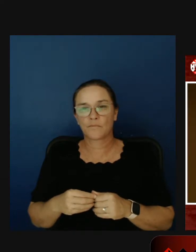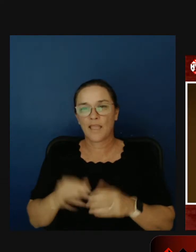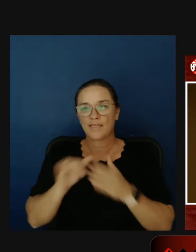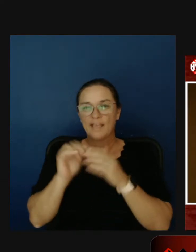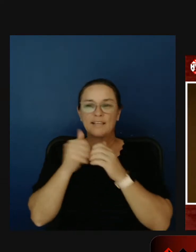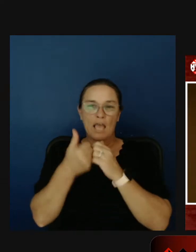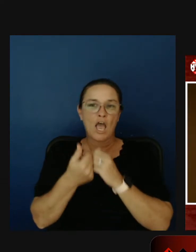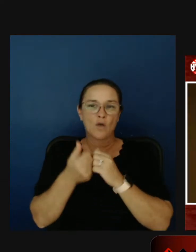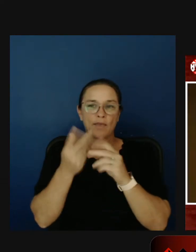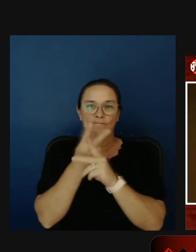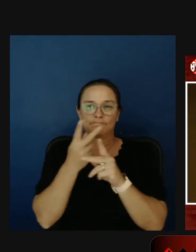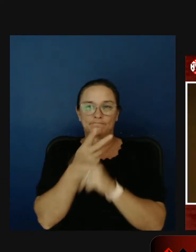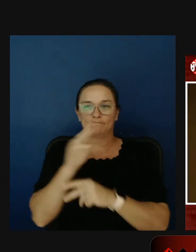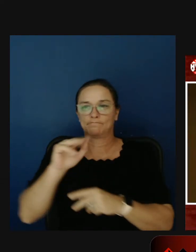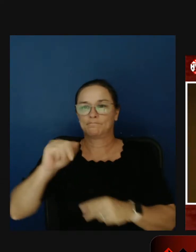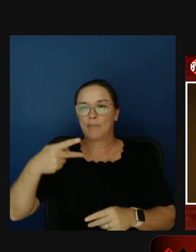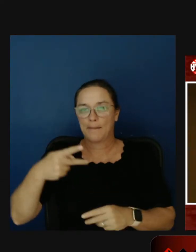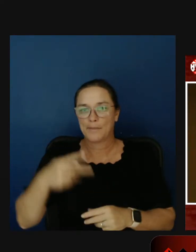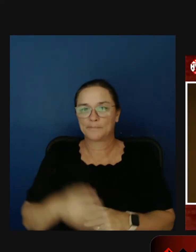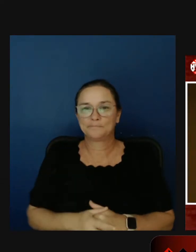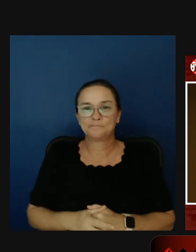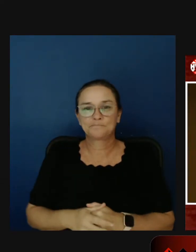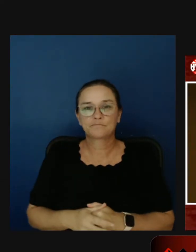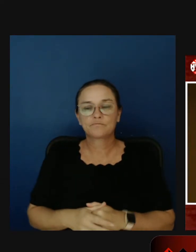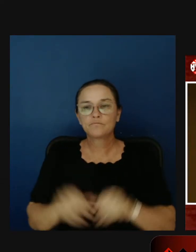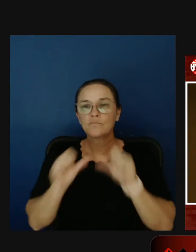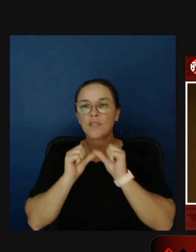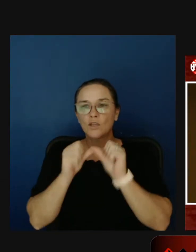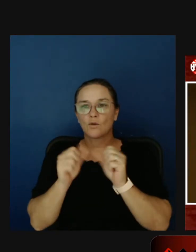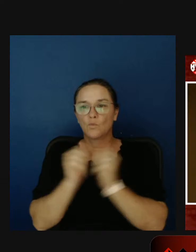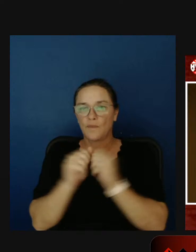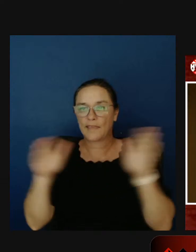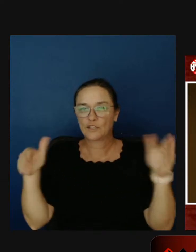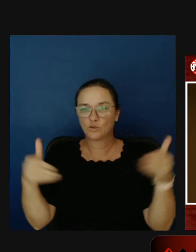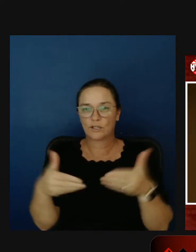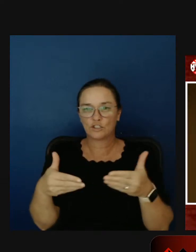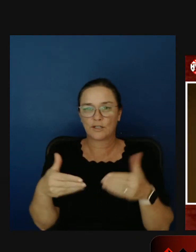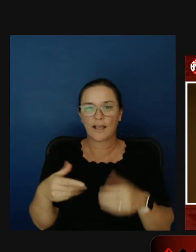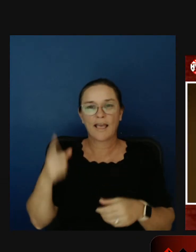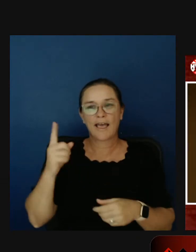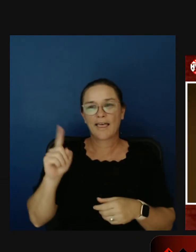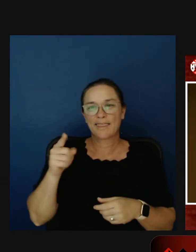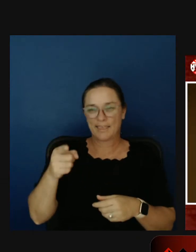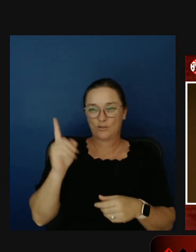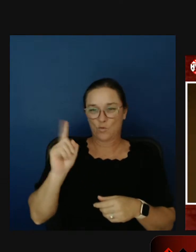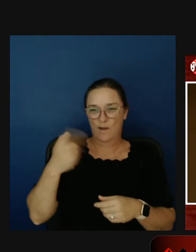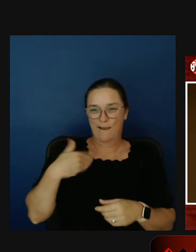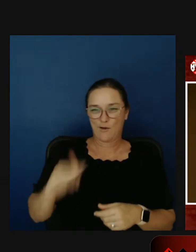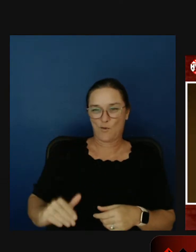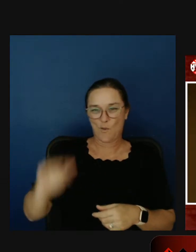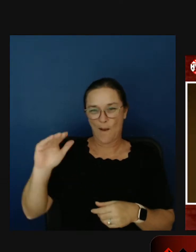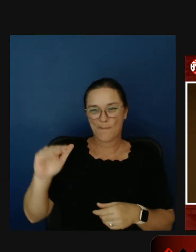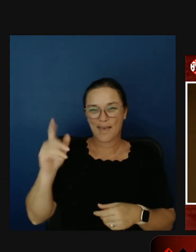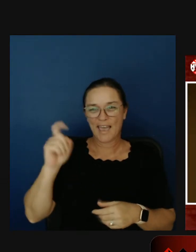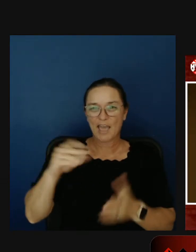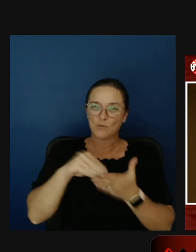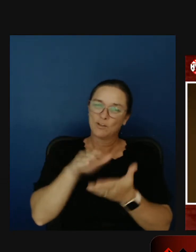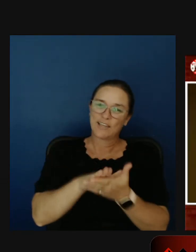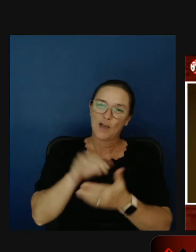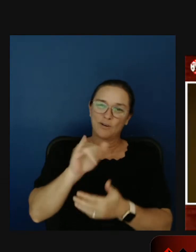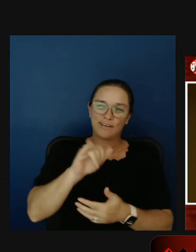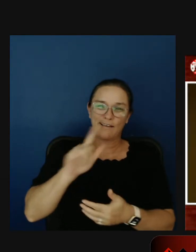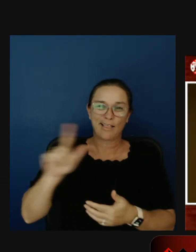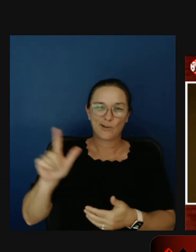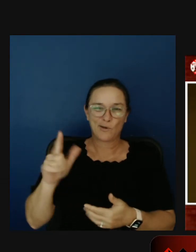be. So continuing on with our introduction, this is where I grew up. I had to put in something of Illinois.